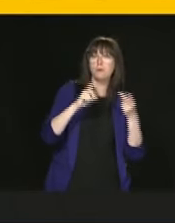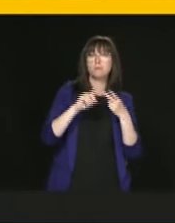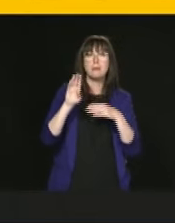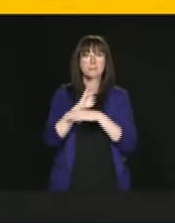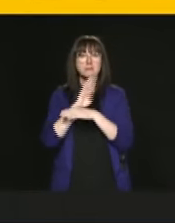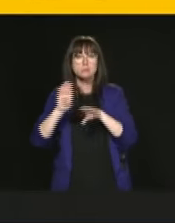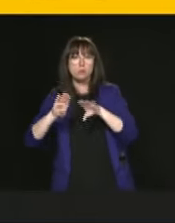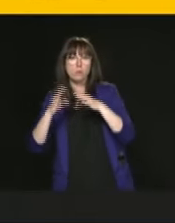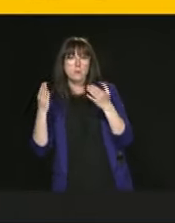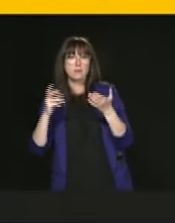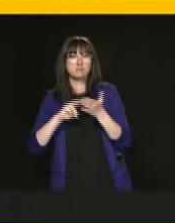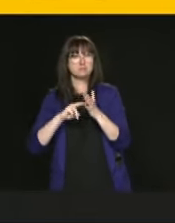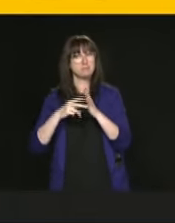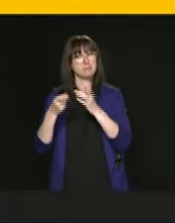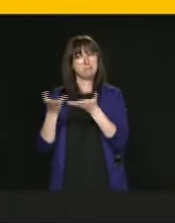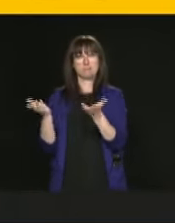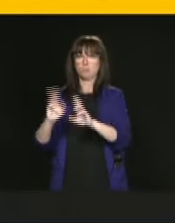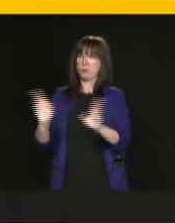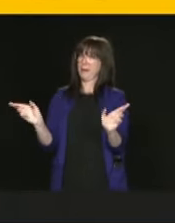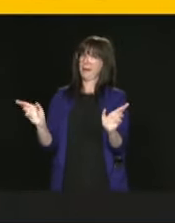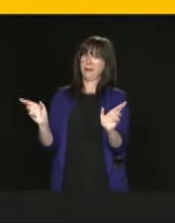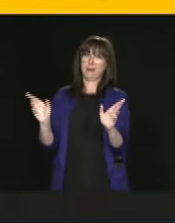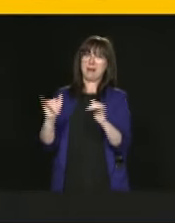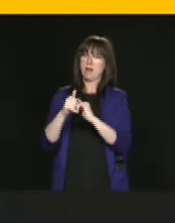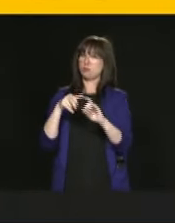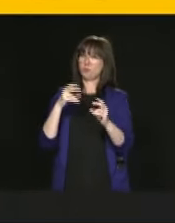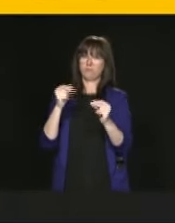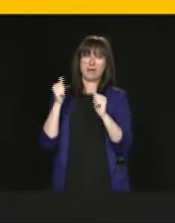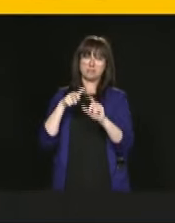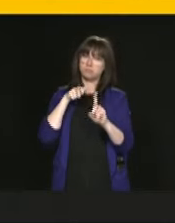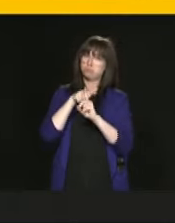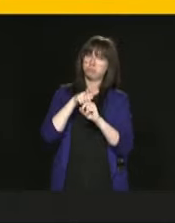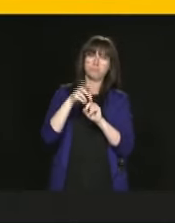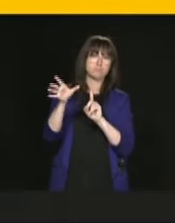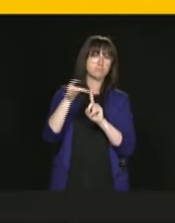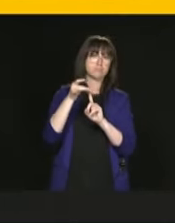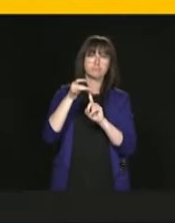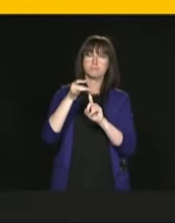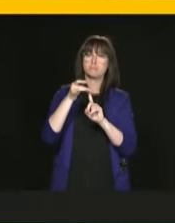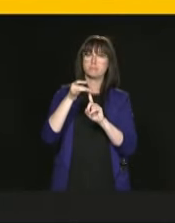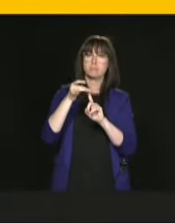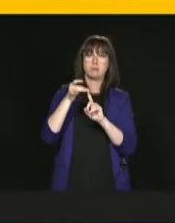able to detect rapidly, deal with the situation, and then maybe adjust as it goes along.